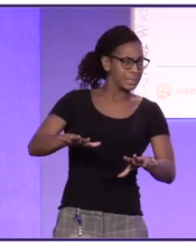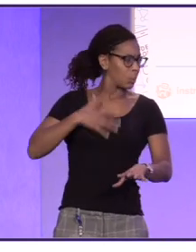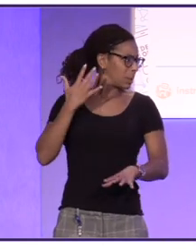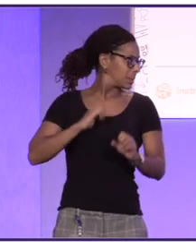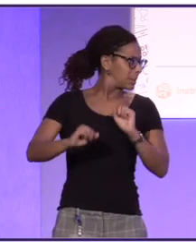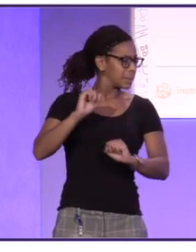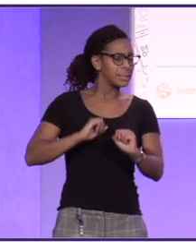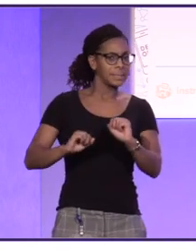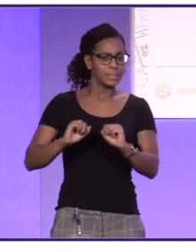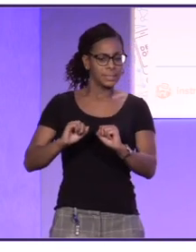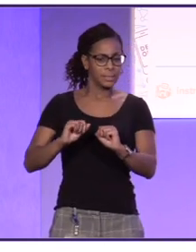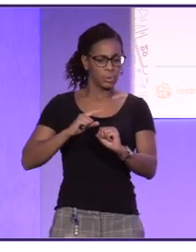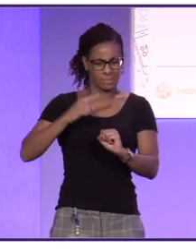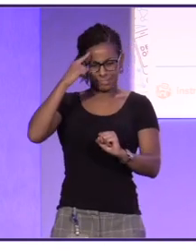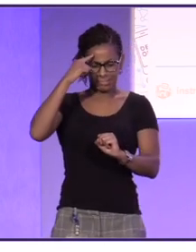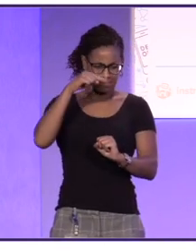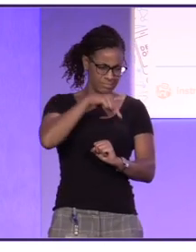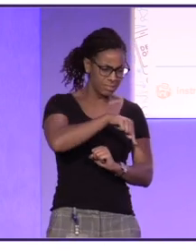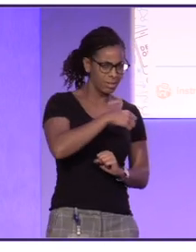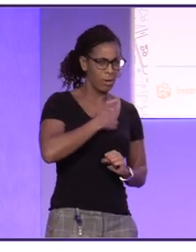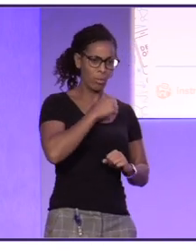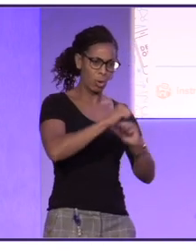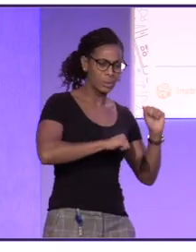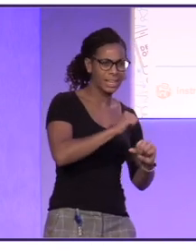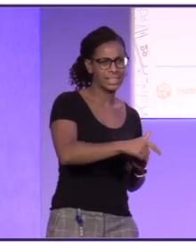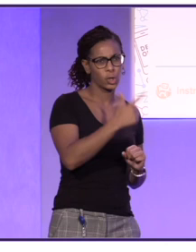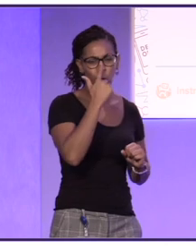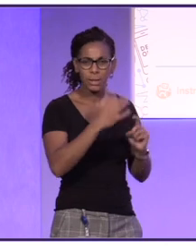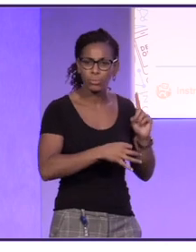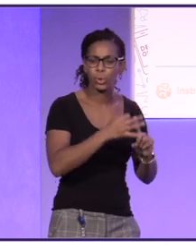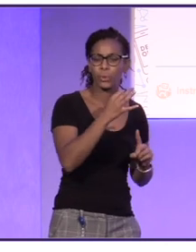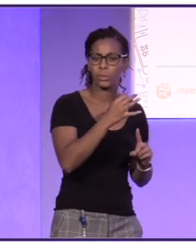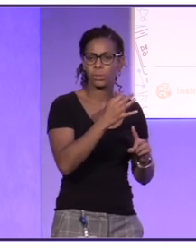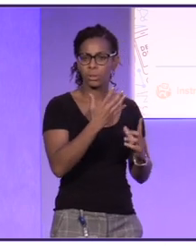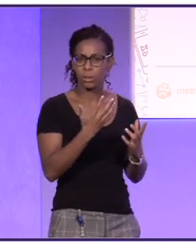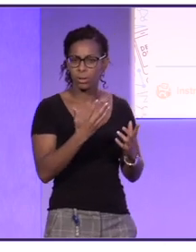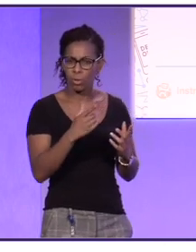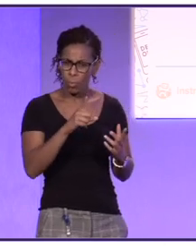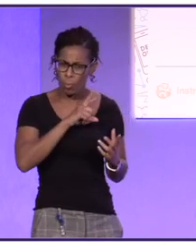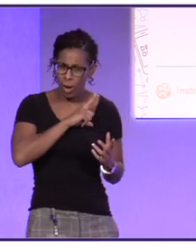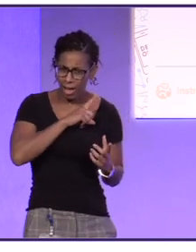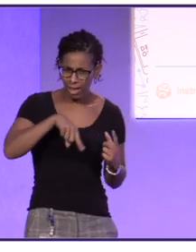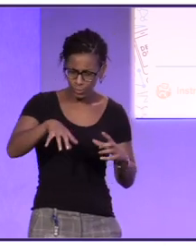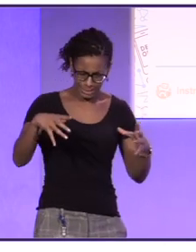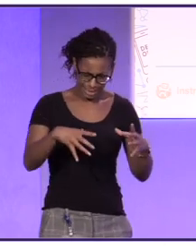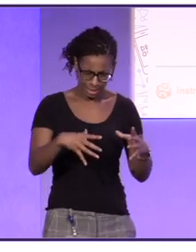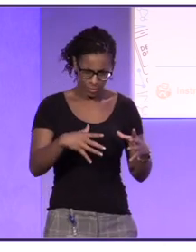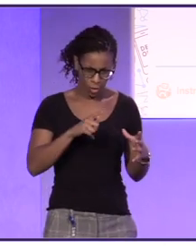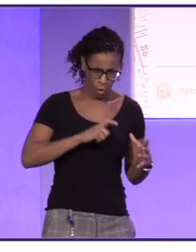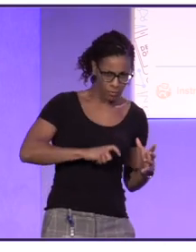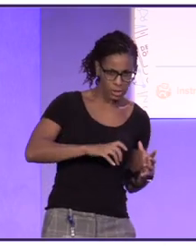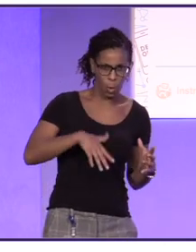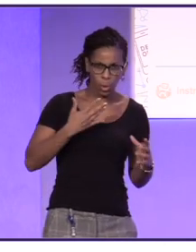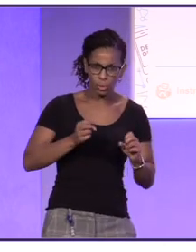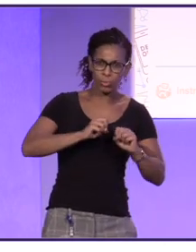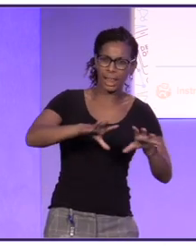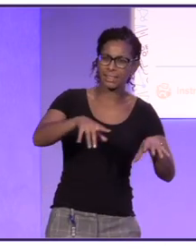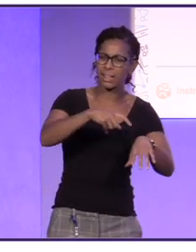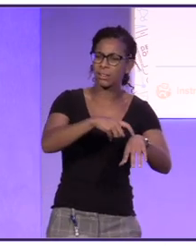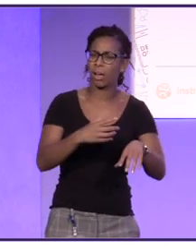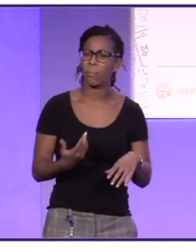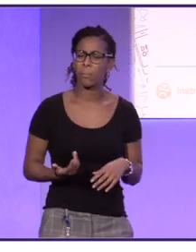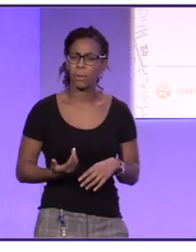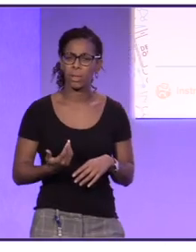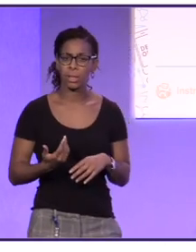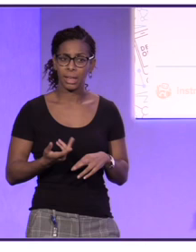development processes that could be improved. Why does the team have low confidence? But you can also, if you